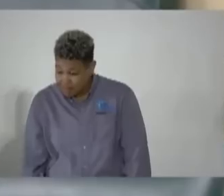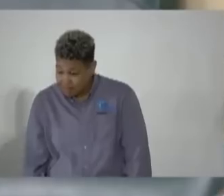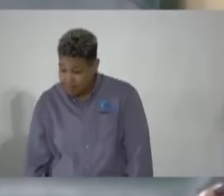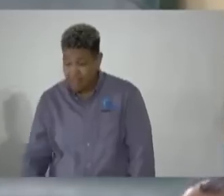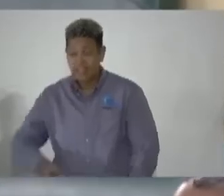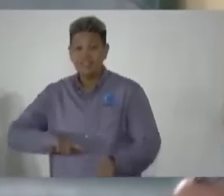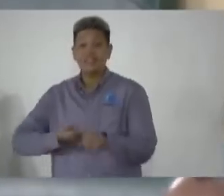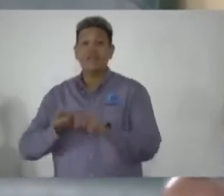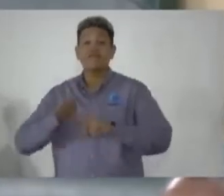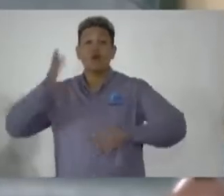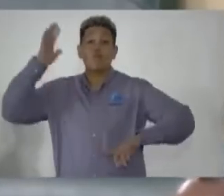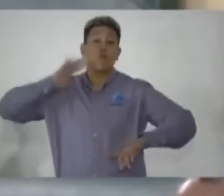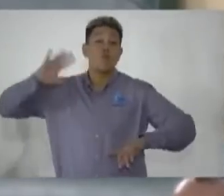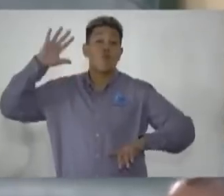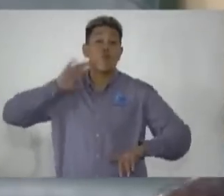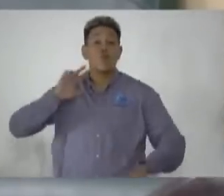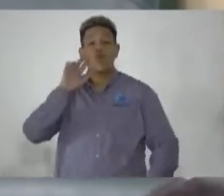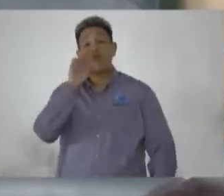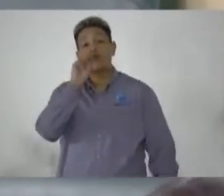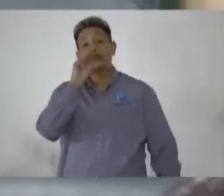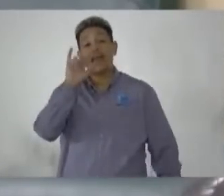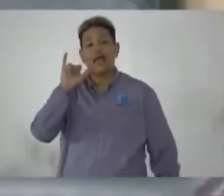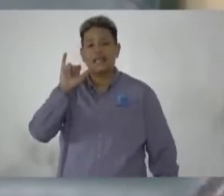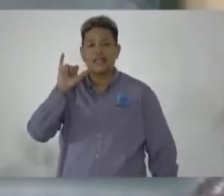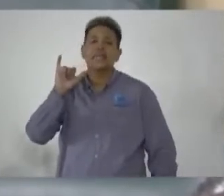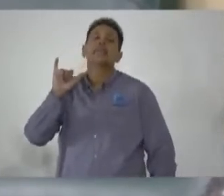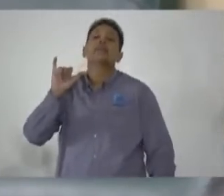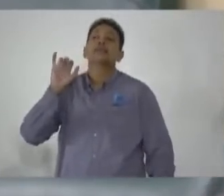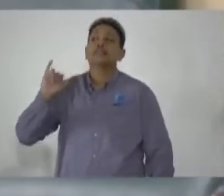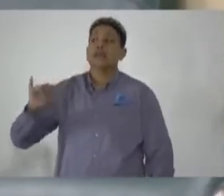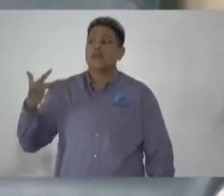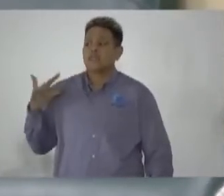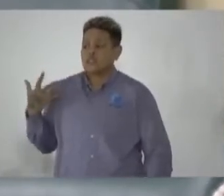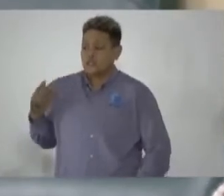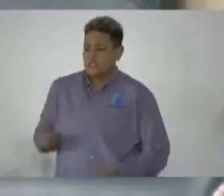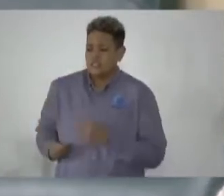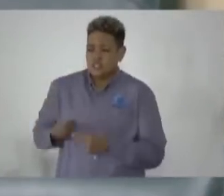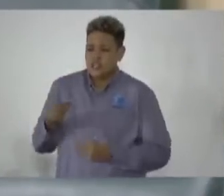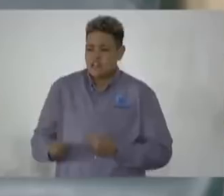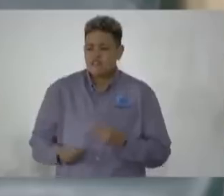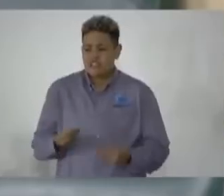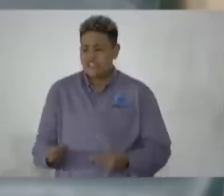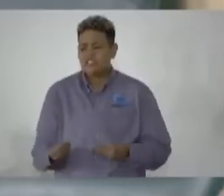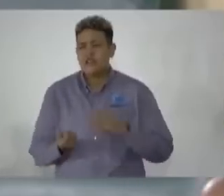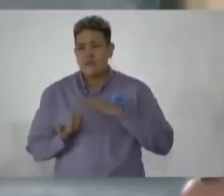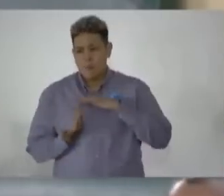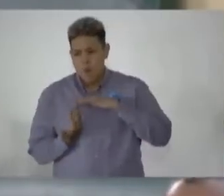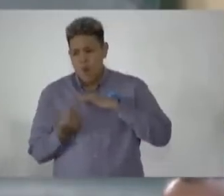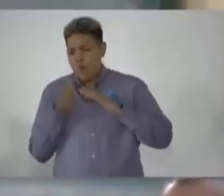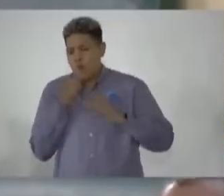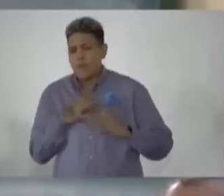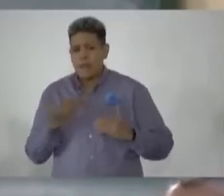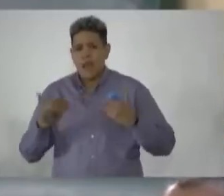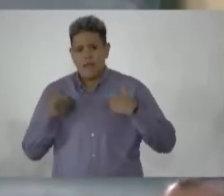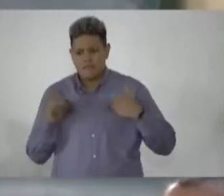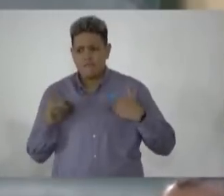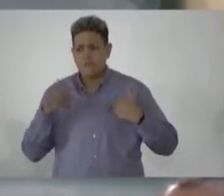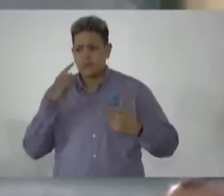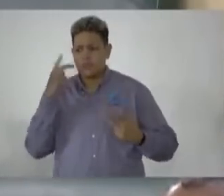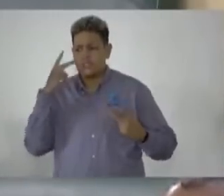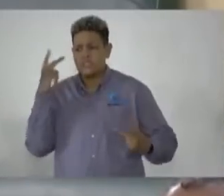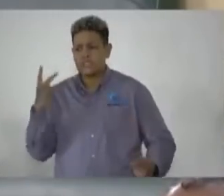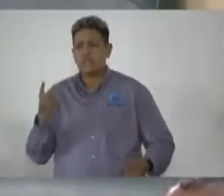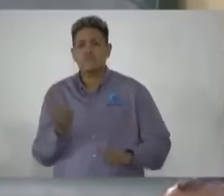Maroons, of that generational burn that women have to see